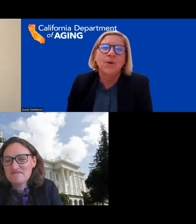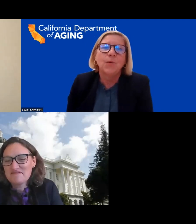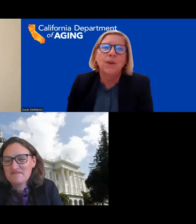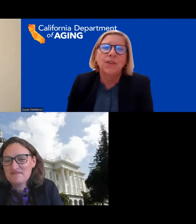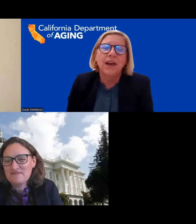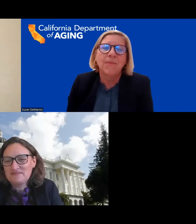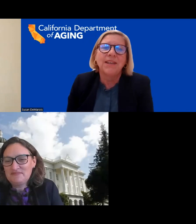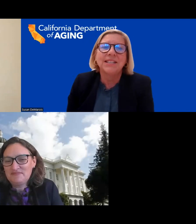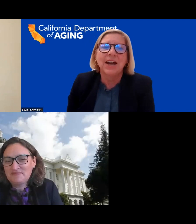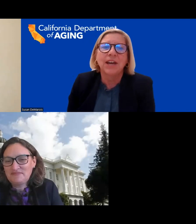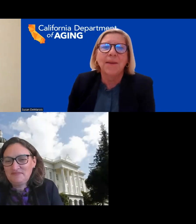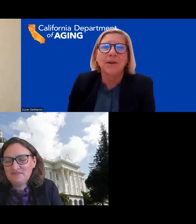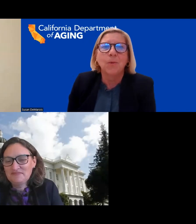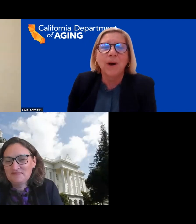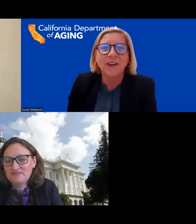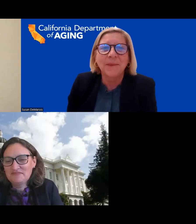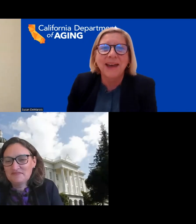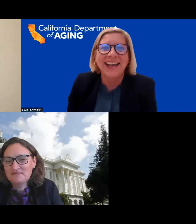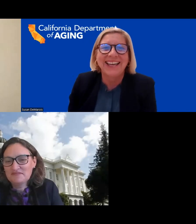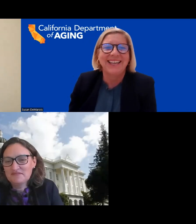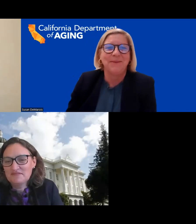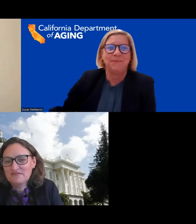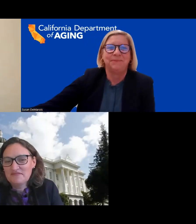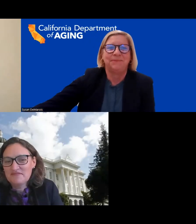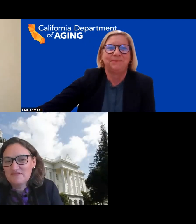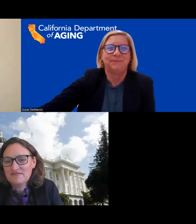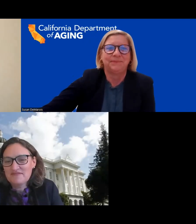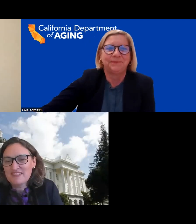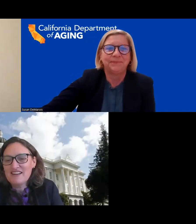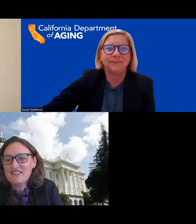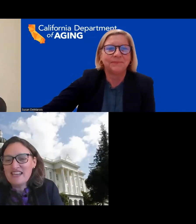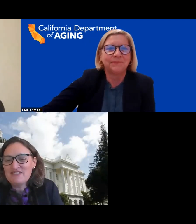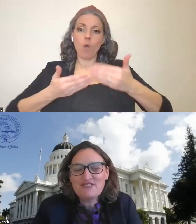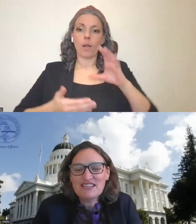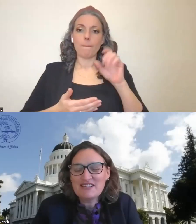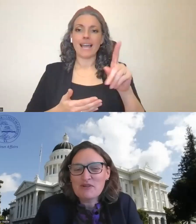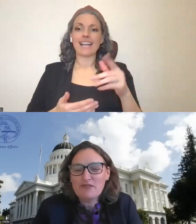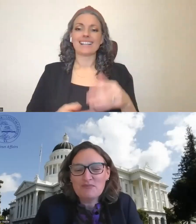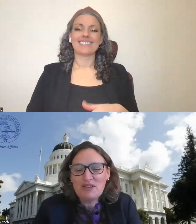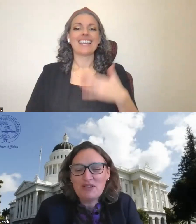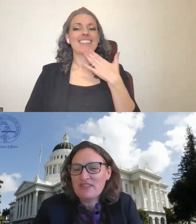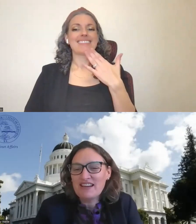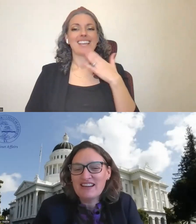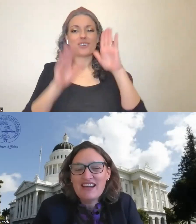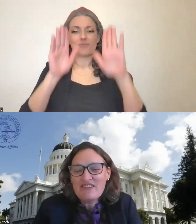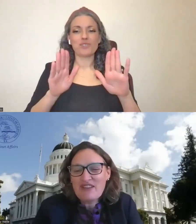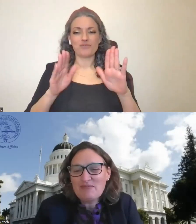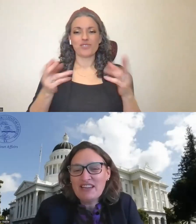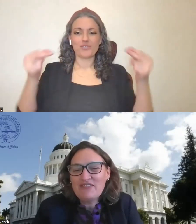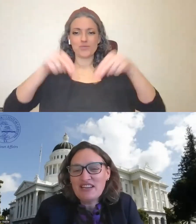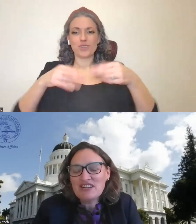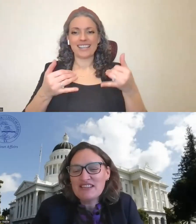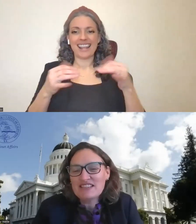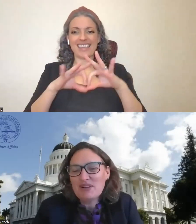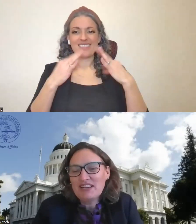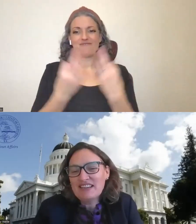office with the entire cabinet. Welcome back, Kim. Oh, thank you, Susan. It is wonderful to be with the family